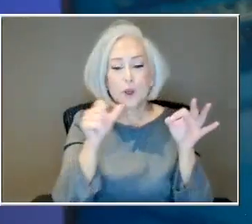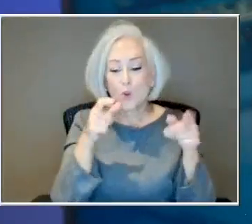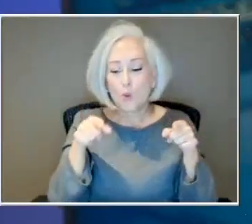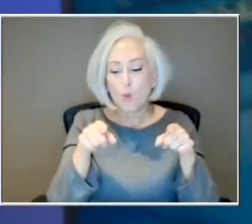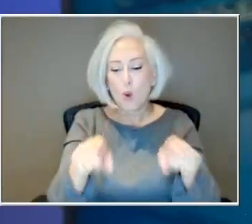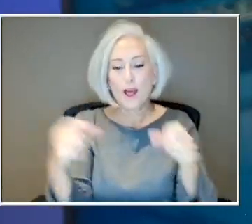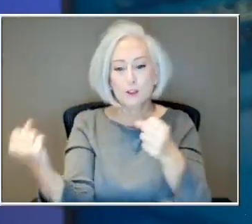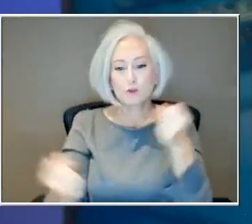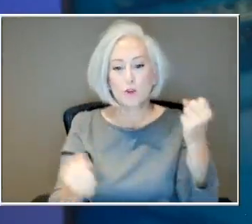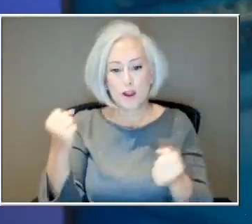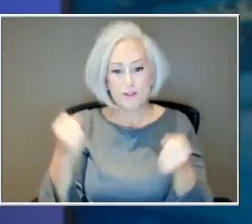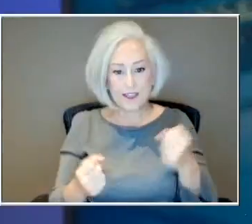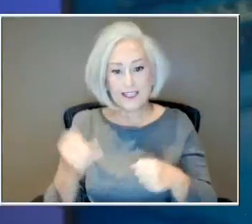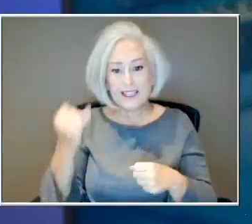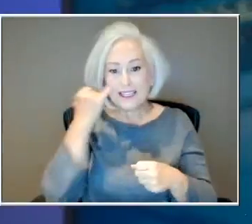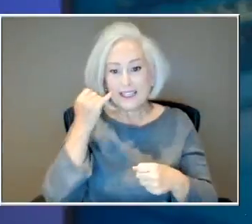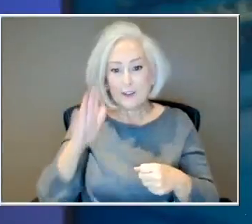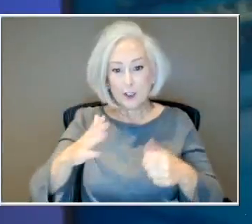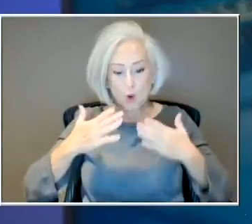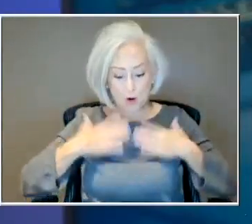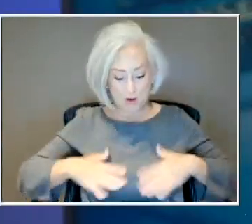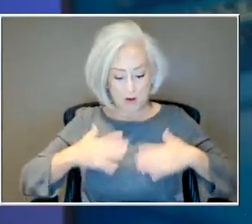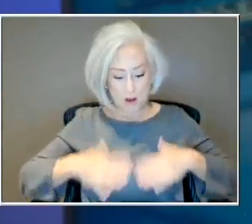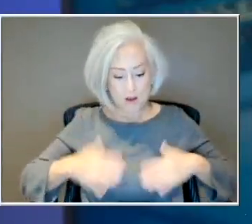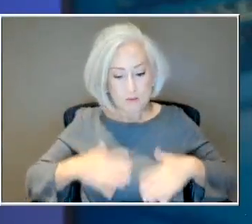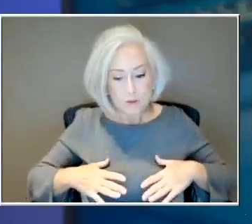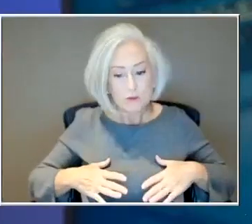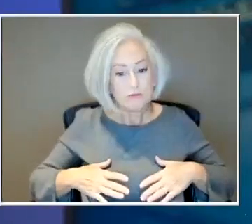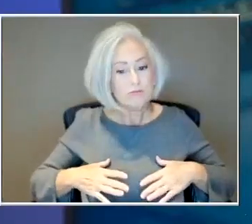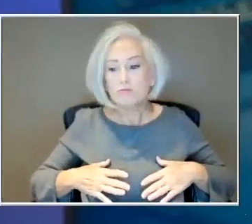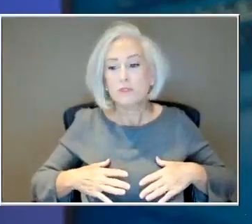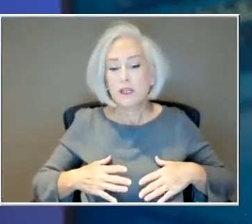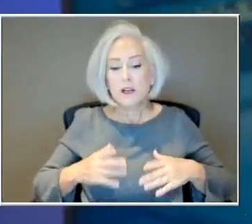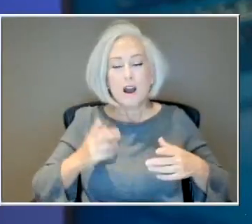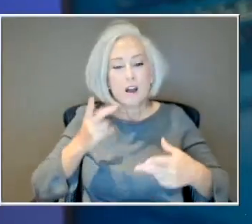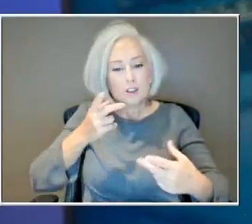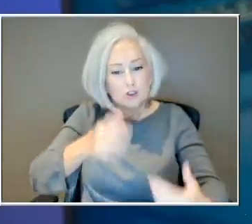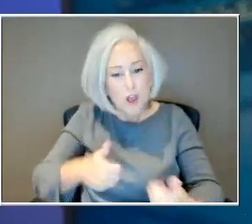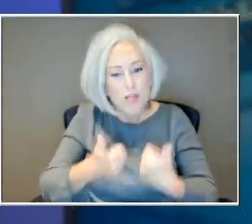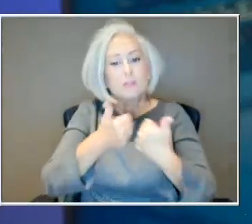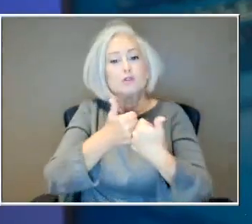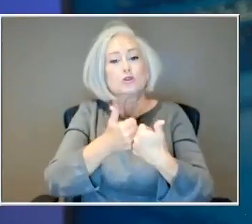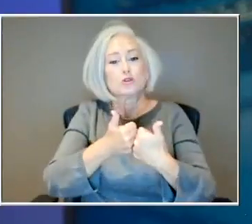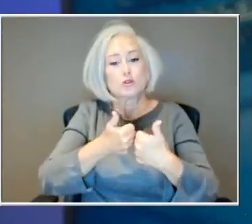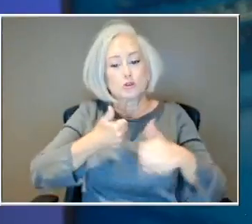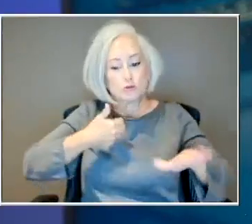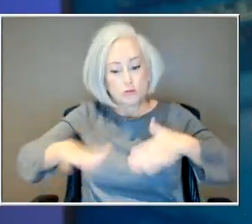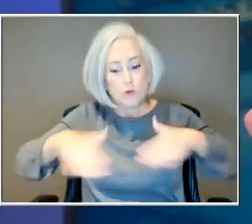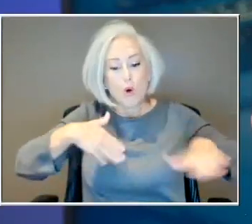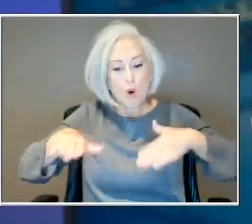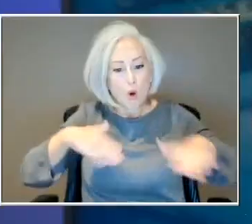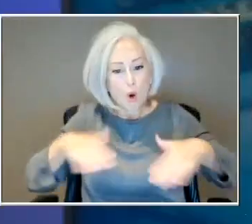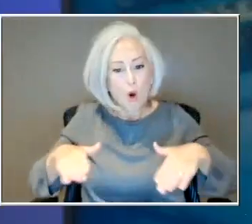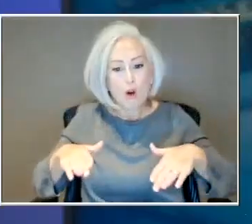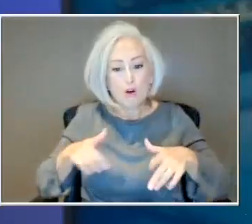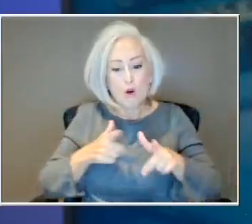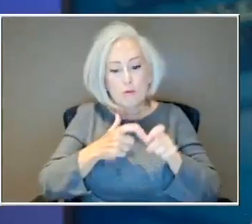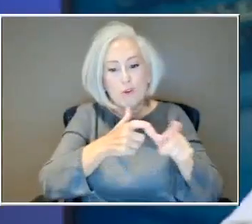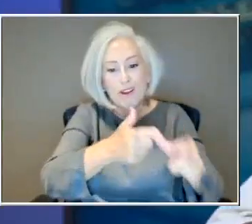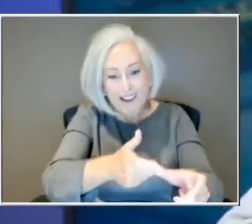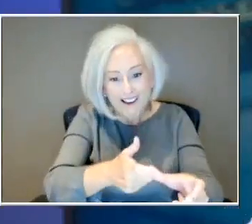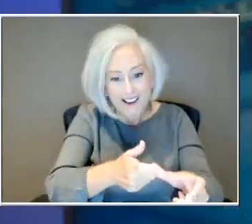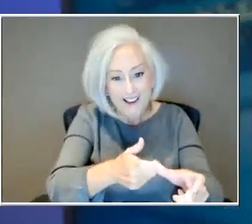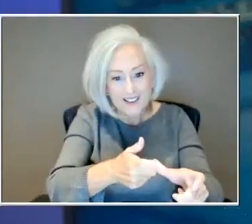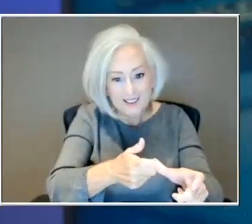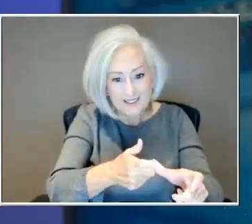move, you can't really get out of the way sometimes. There's some really awesome outfits out there, some of the big blow-up ones, but kids are